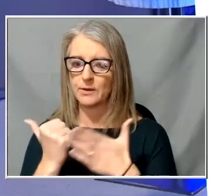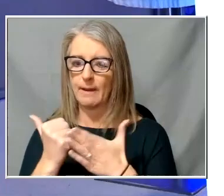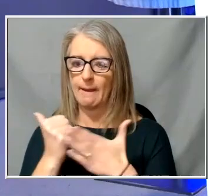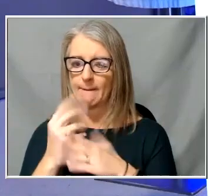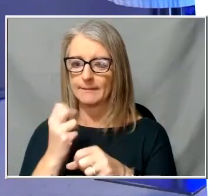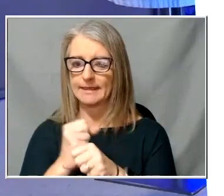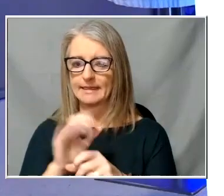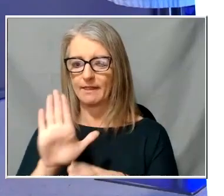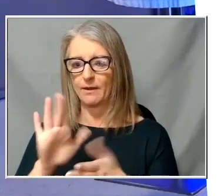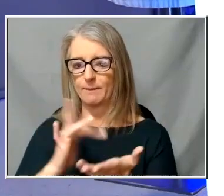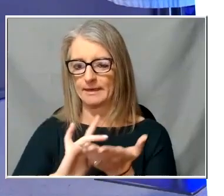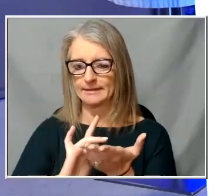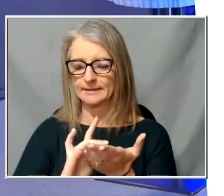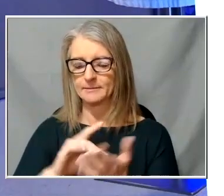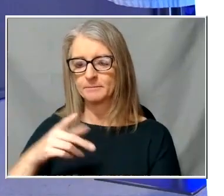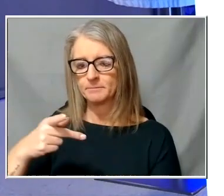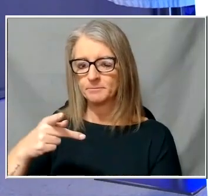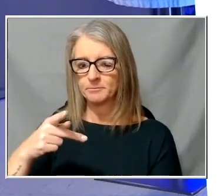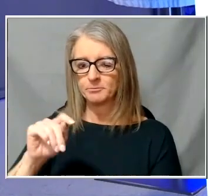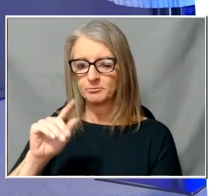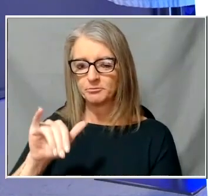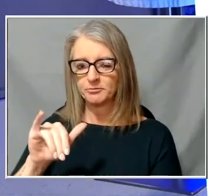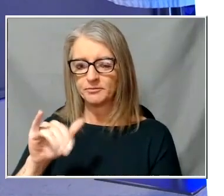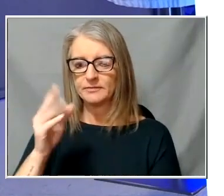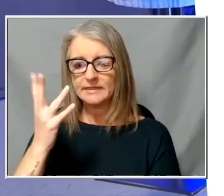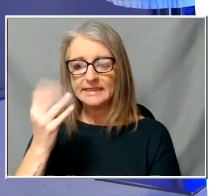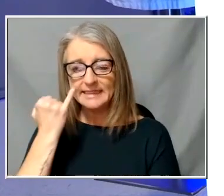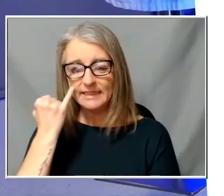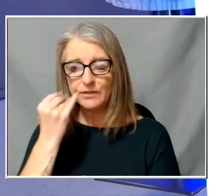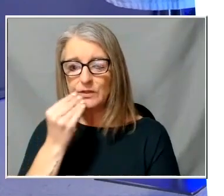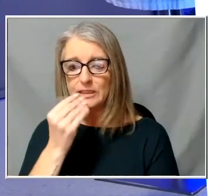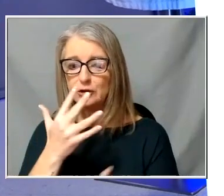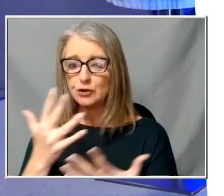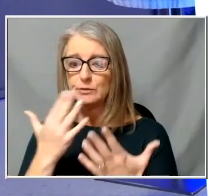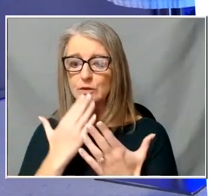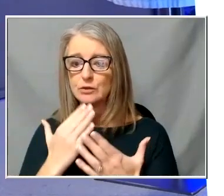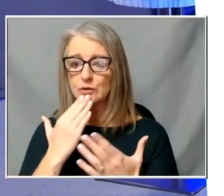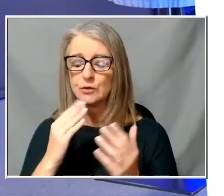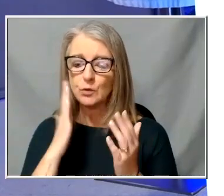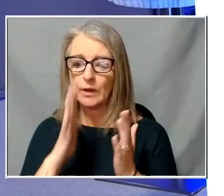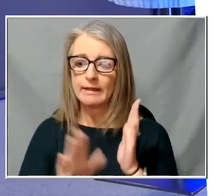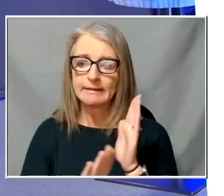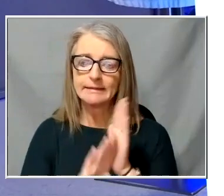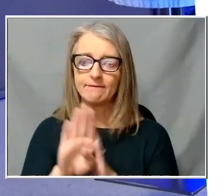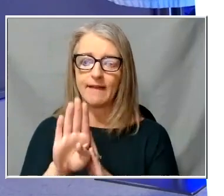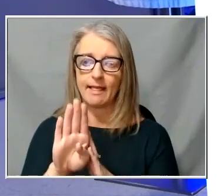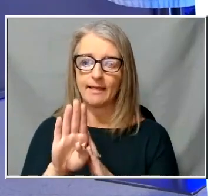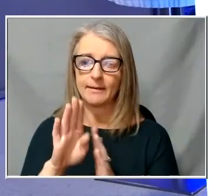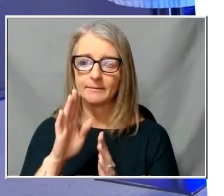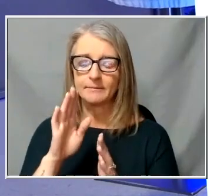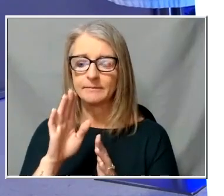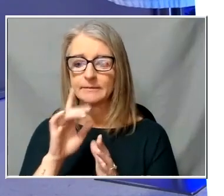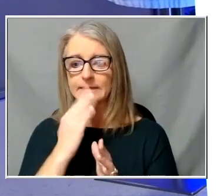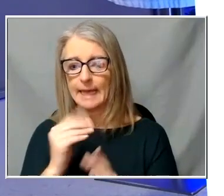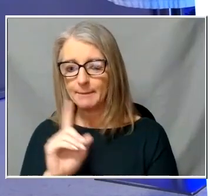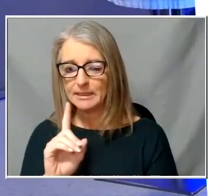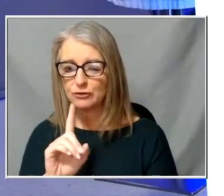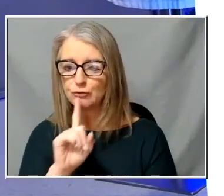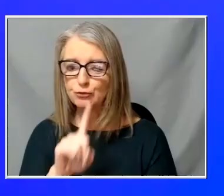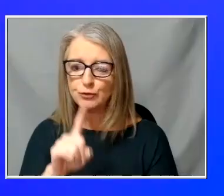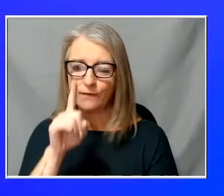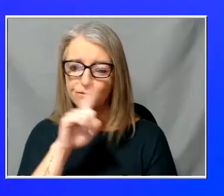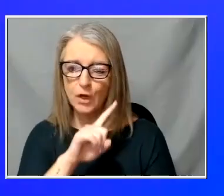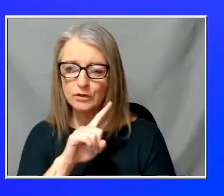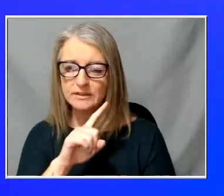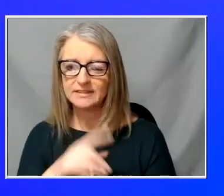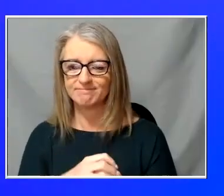So, Patty, a common misperception is that if you eat too much sugar, you're going to develop diabetes. True or false? Well, I